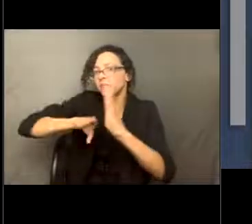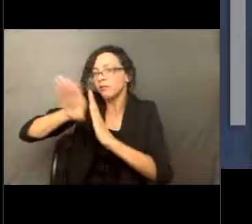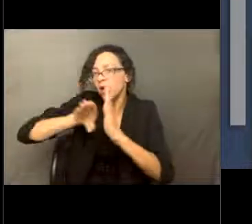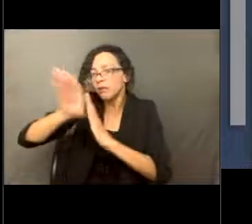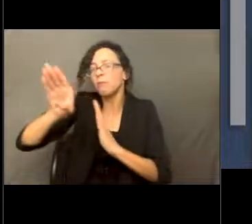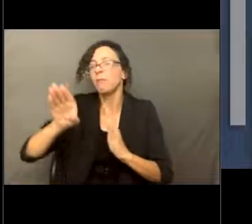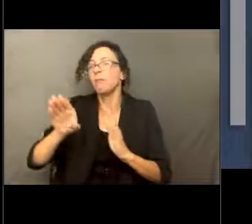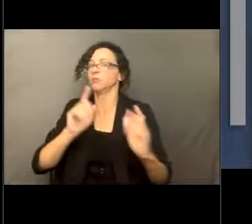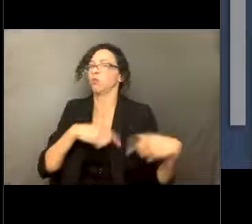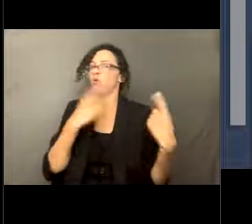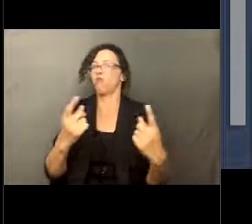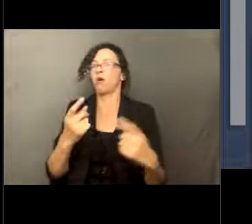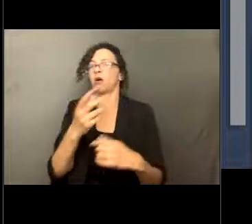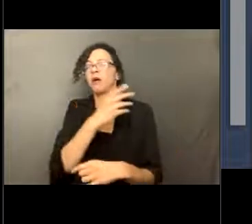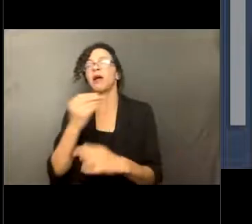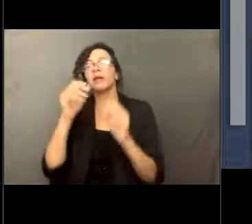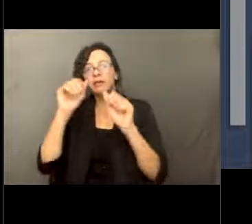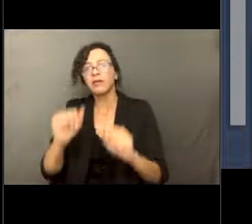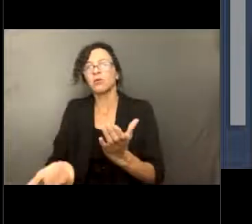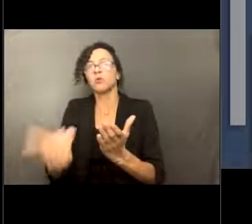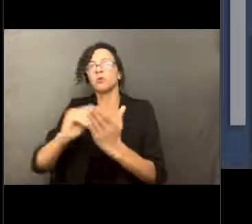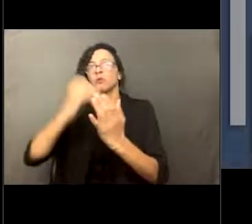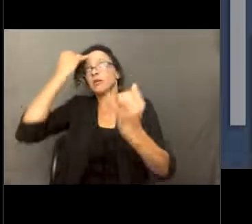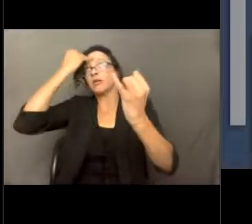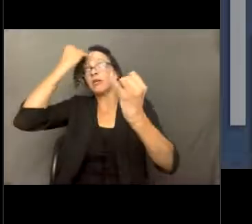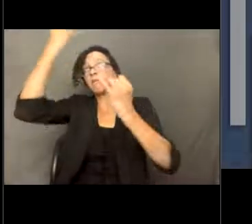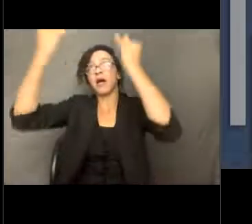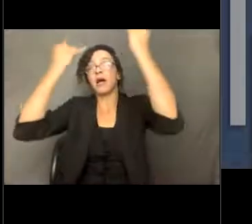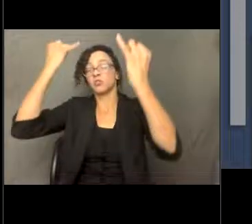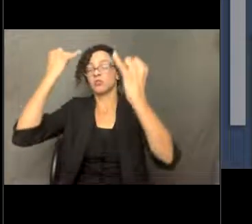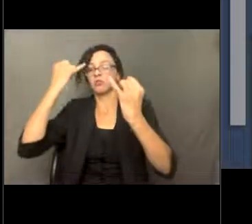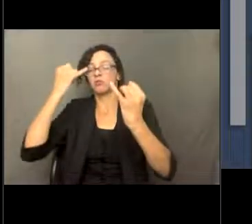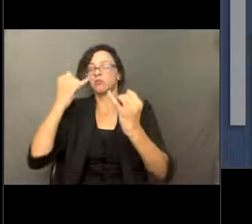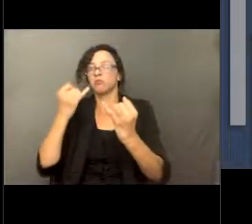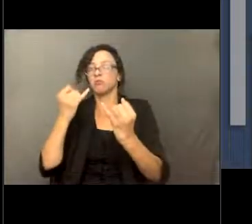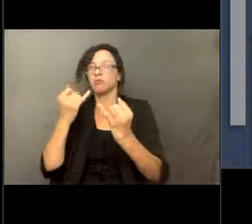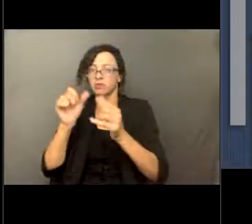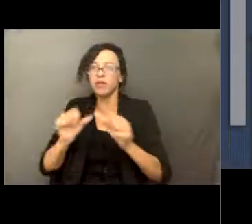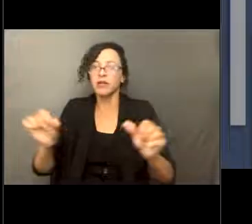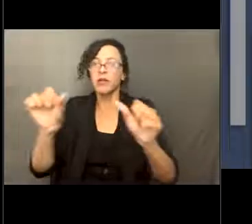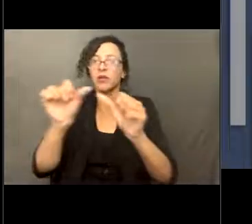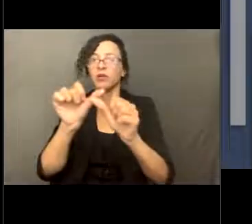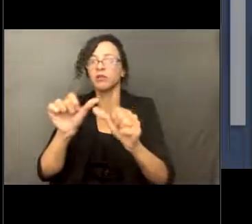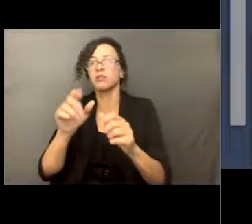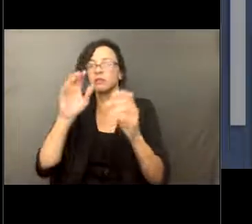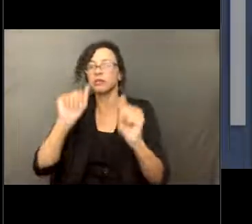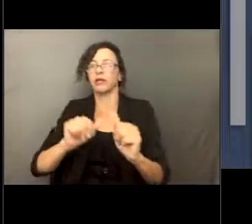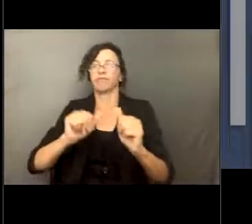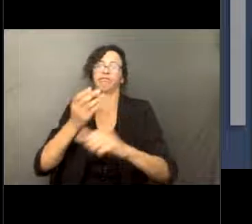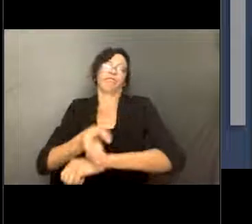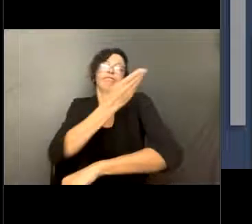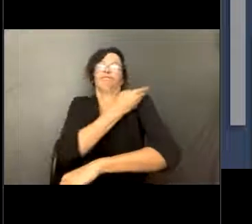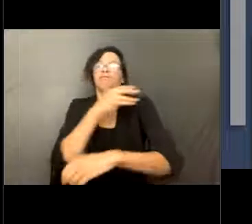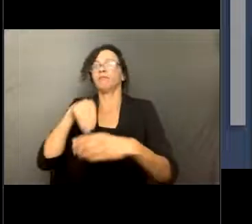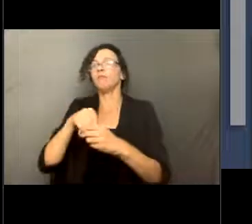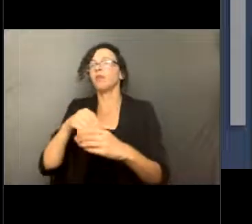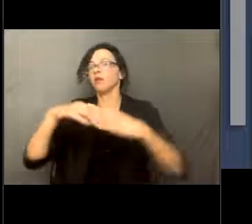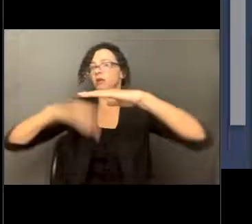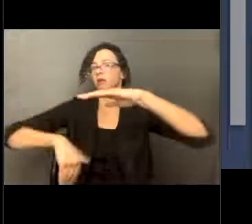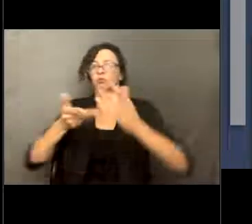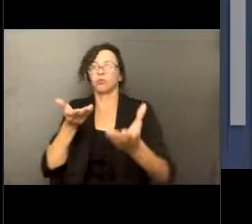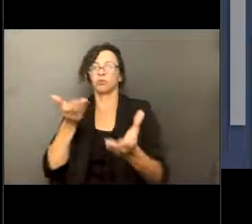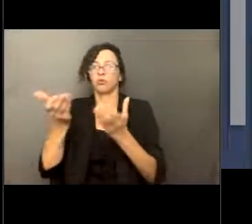these locations in our underserved communities. So we're working very closely with them on how we can partner,